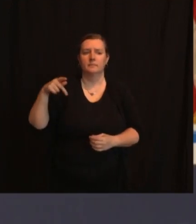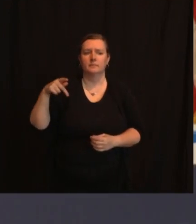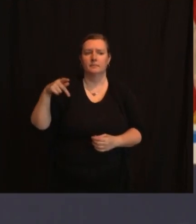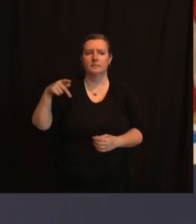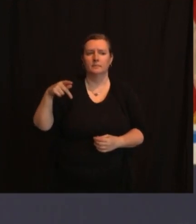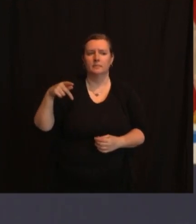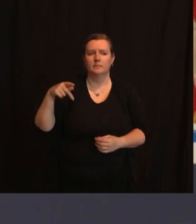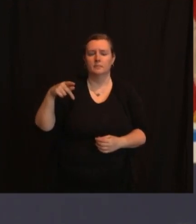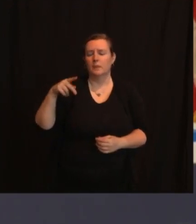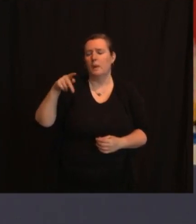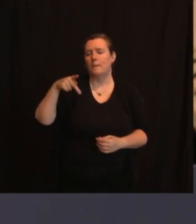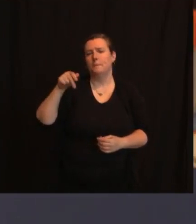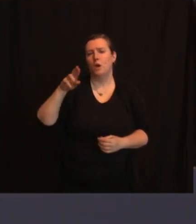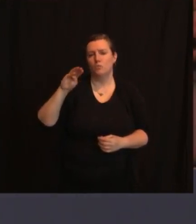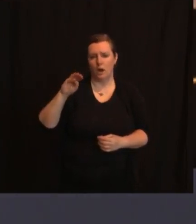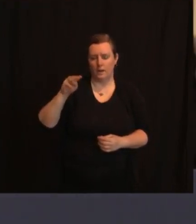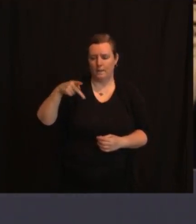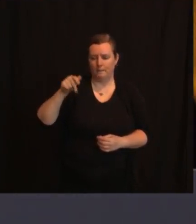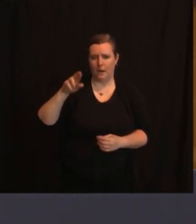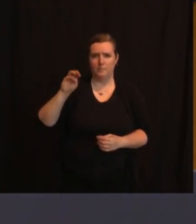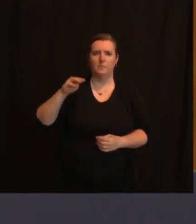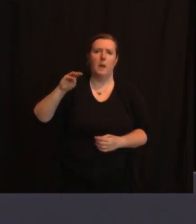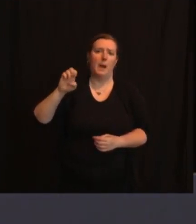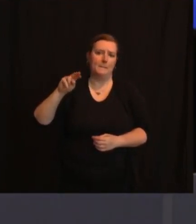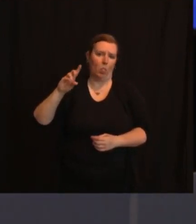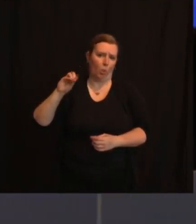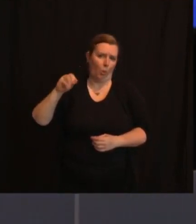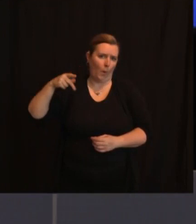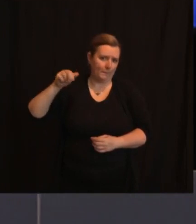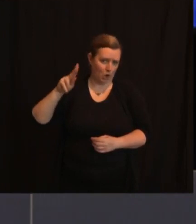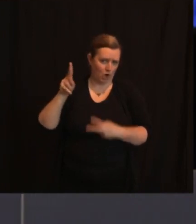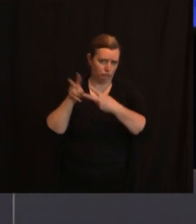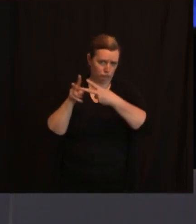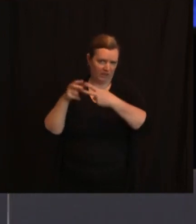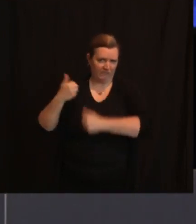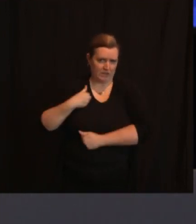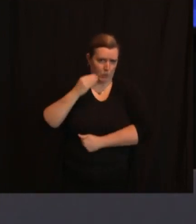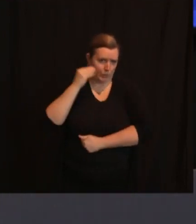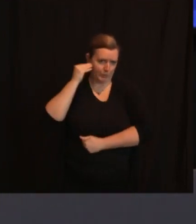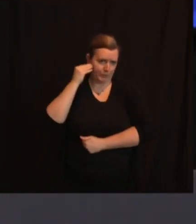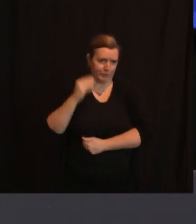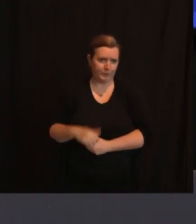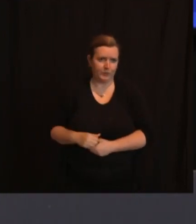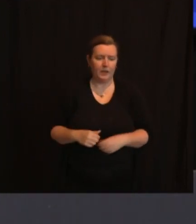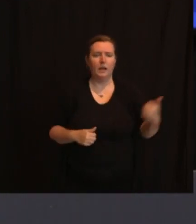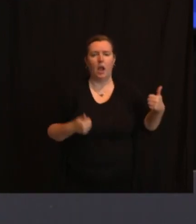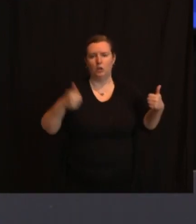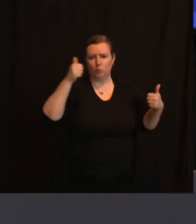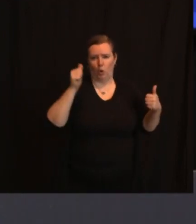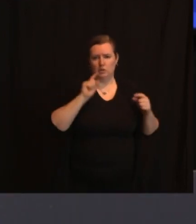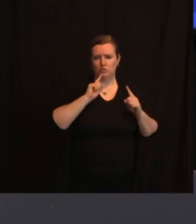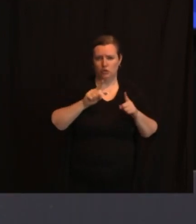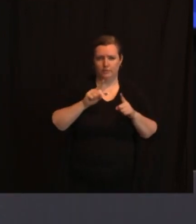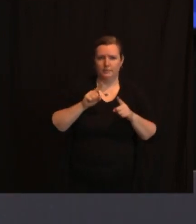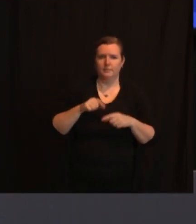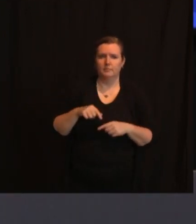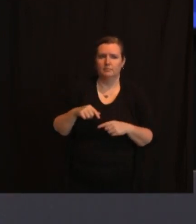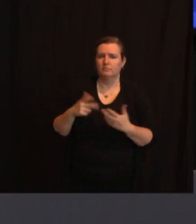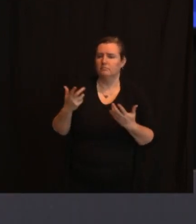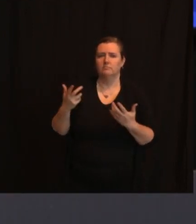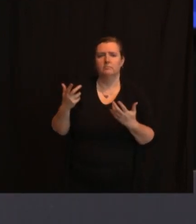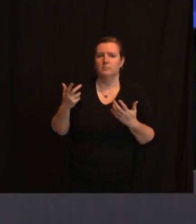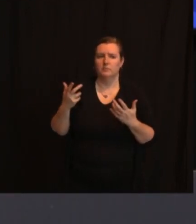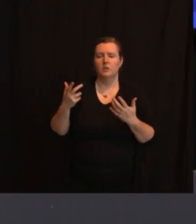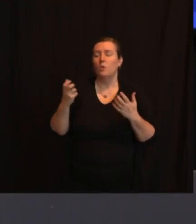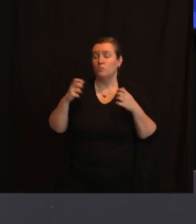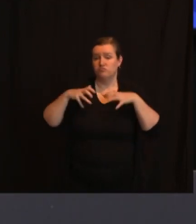got there? So with any investigation of this size, in particular with so many facilities and the resources that we have,